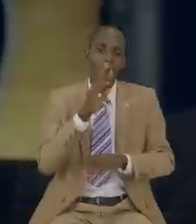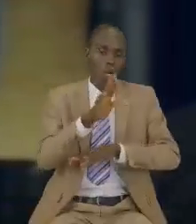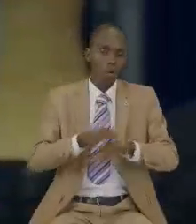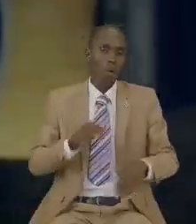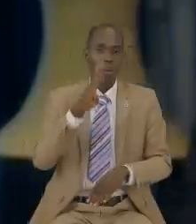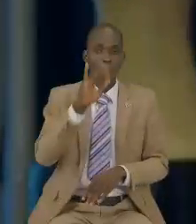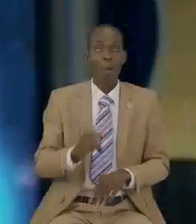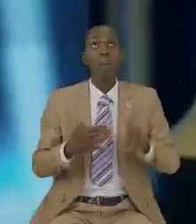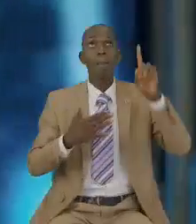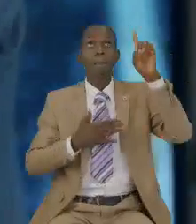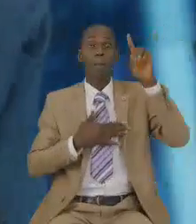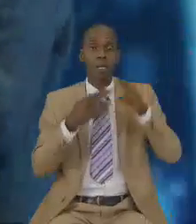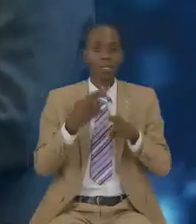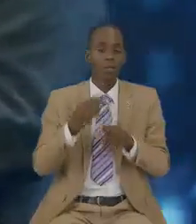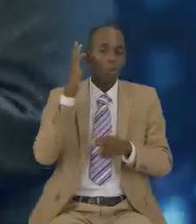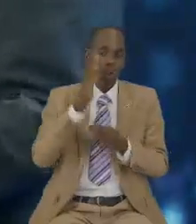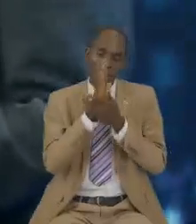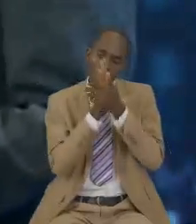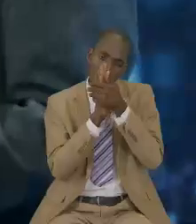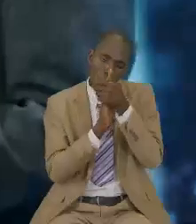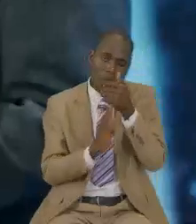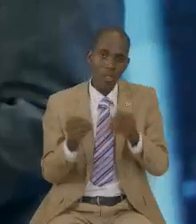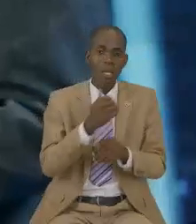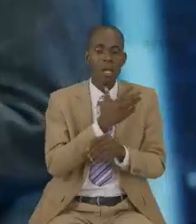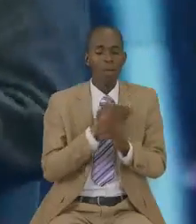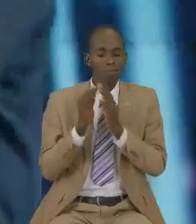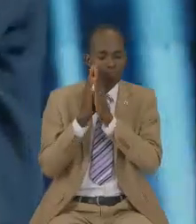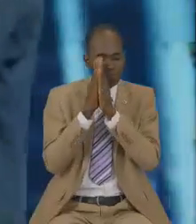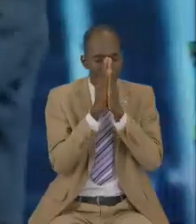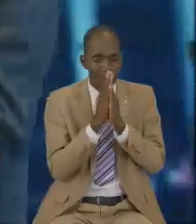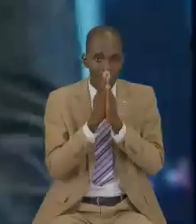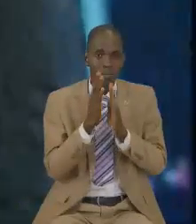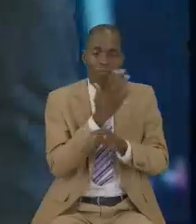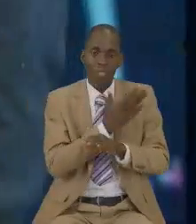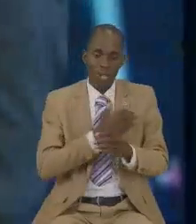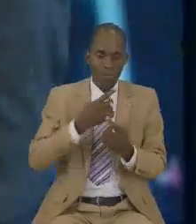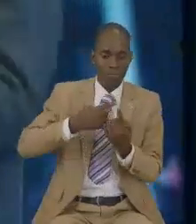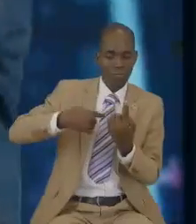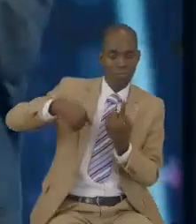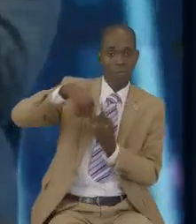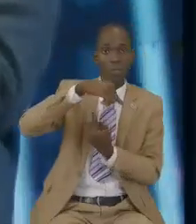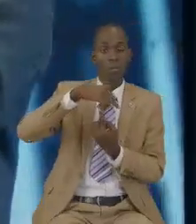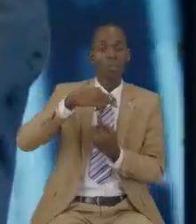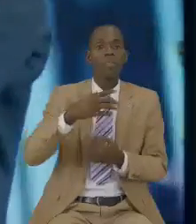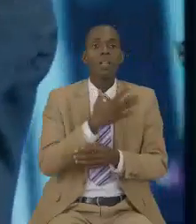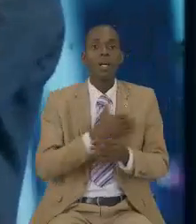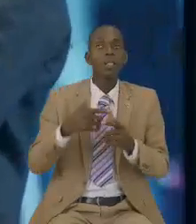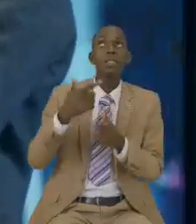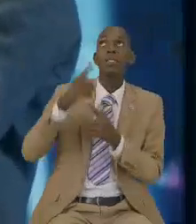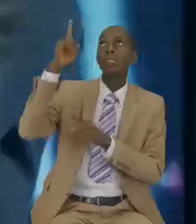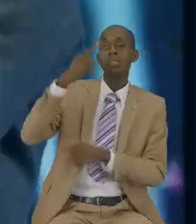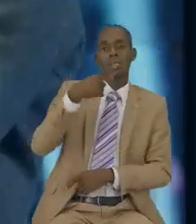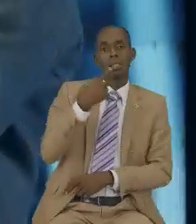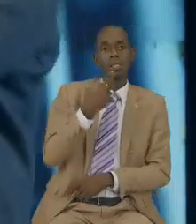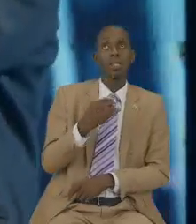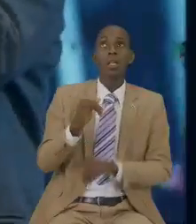my name will humble themselves and pray and turn around, then it says, I will